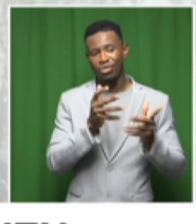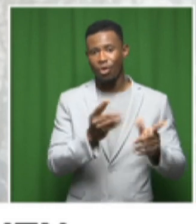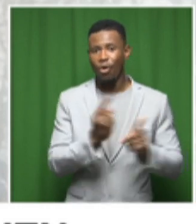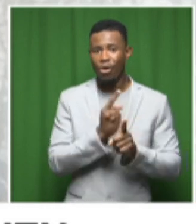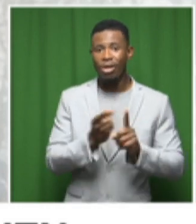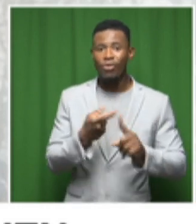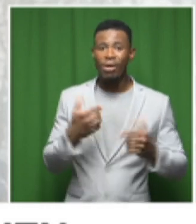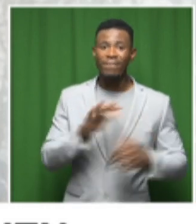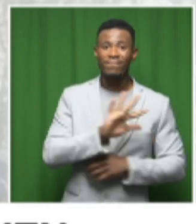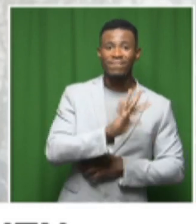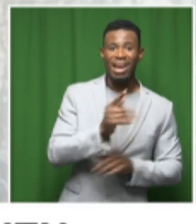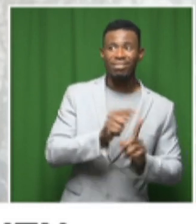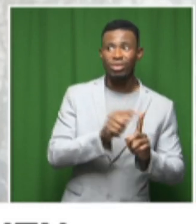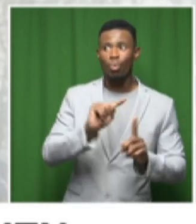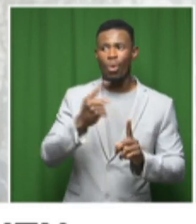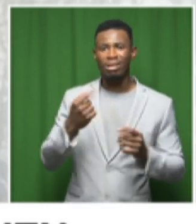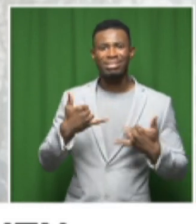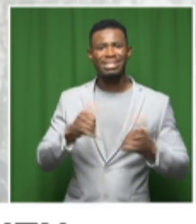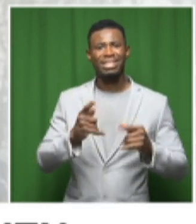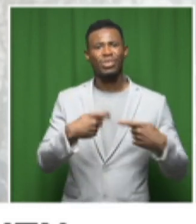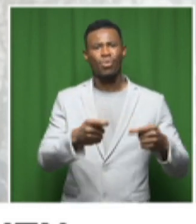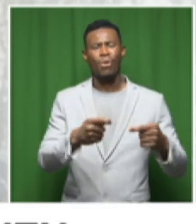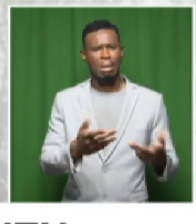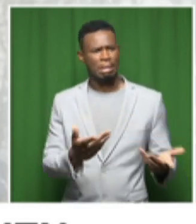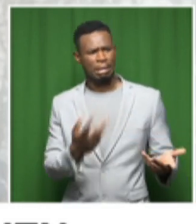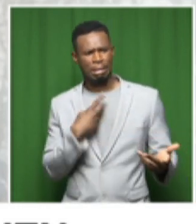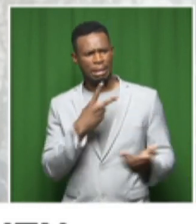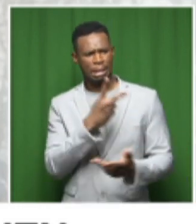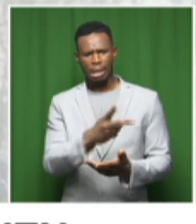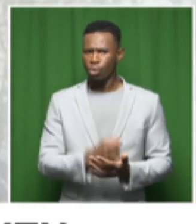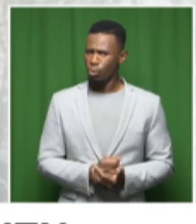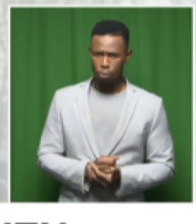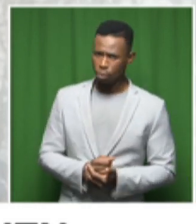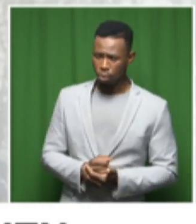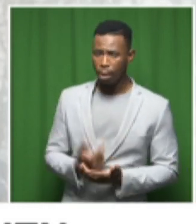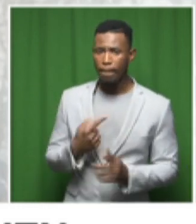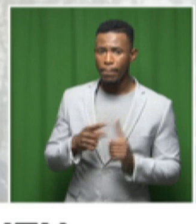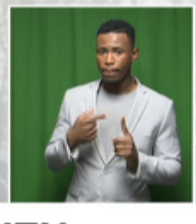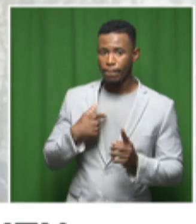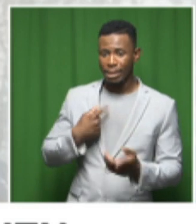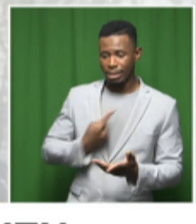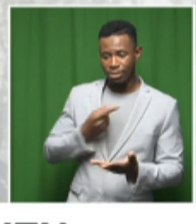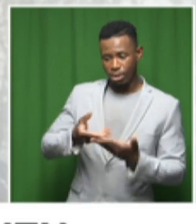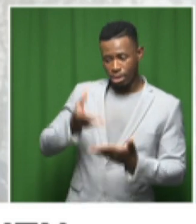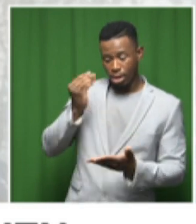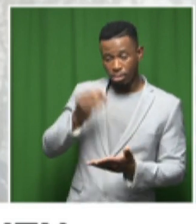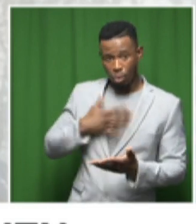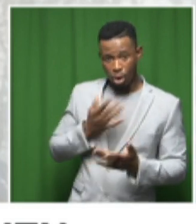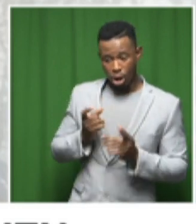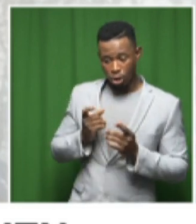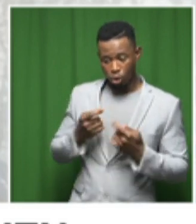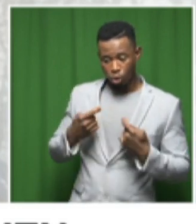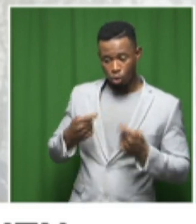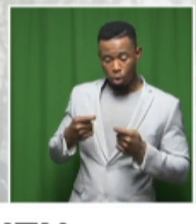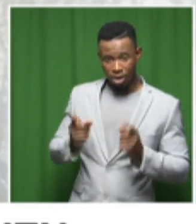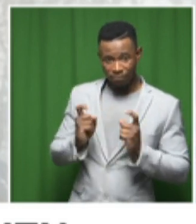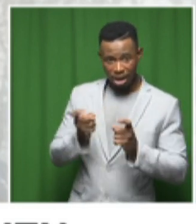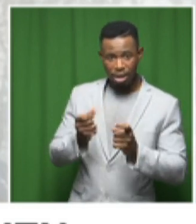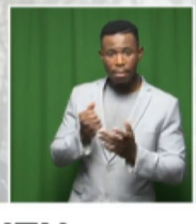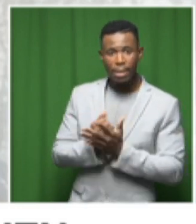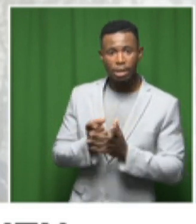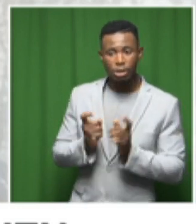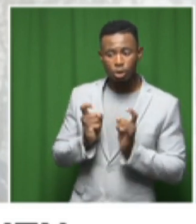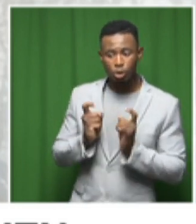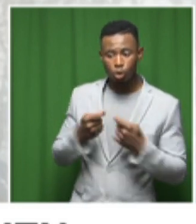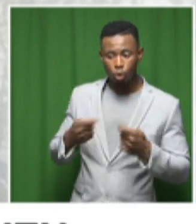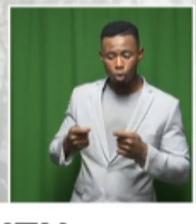are the things that I've learned in my kitchen to say, listen, if I want to make sure that my cooking gets faster, I cook faster and I make sure